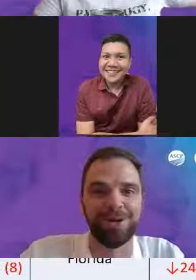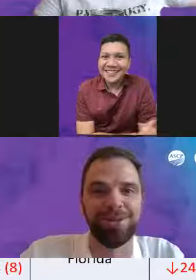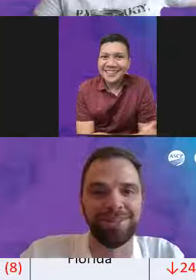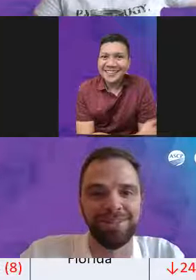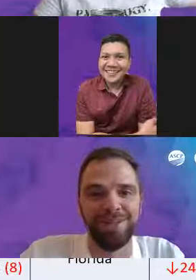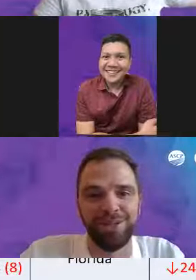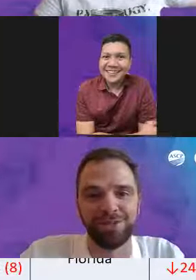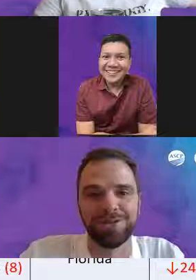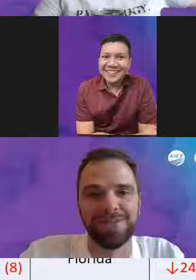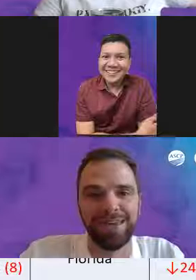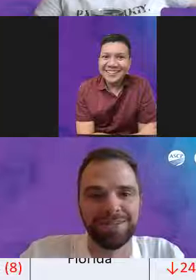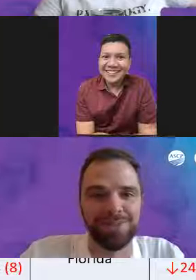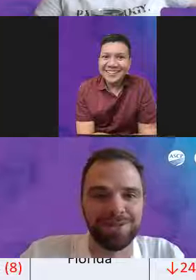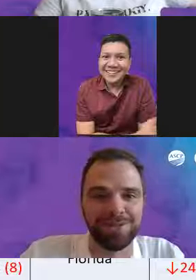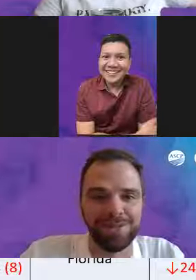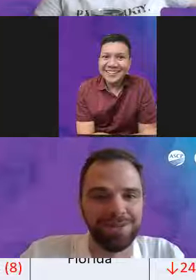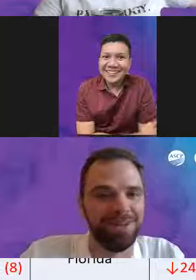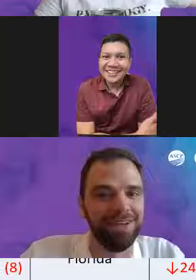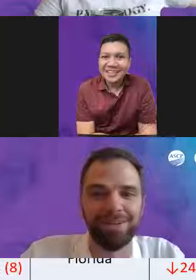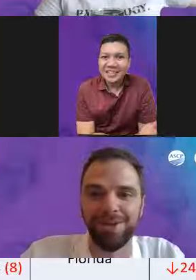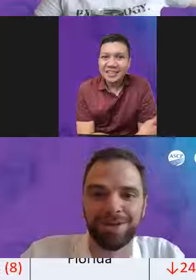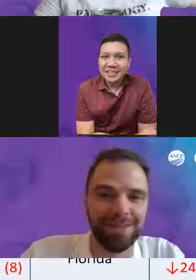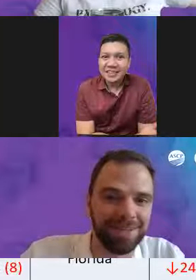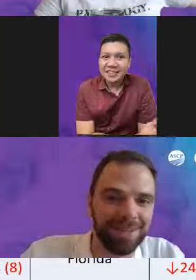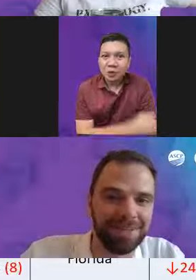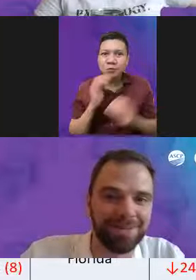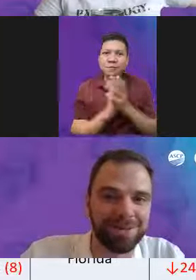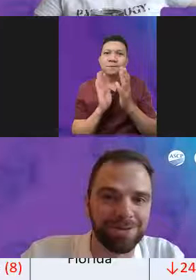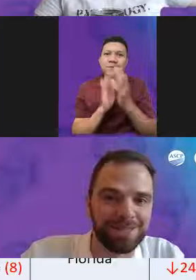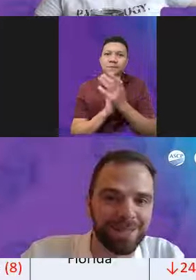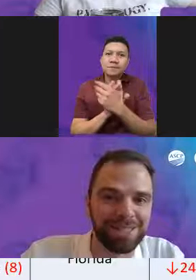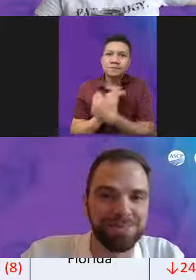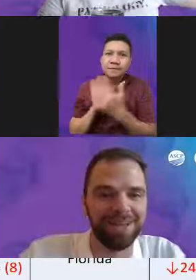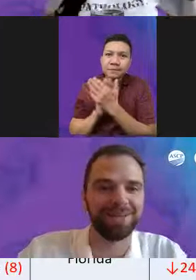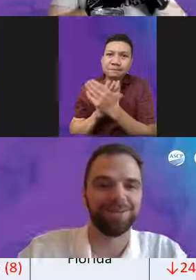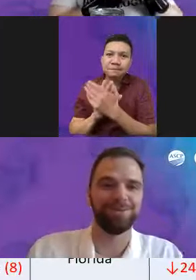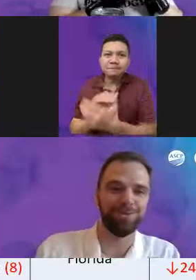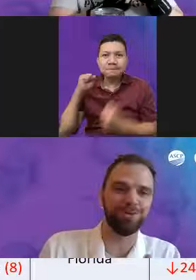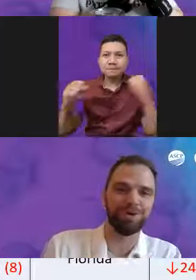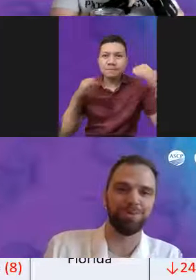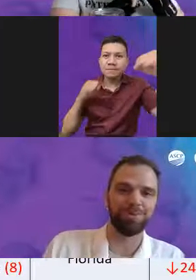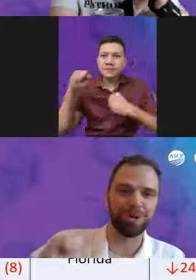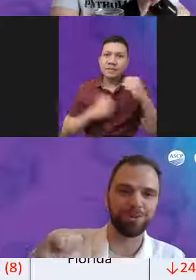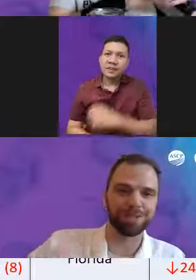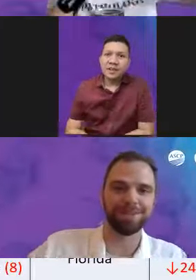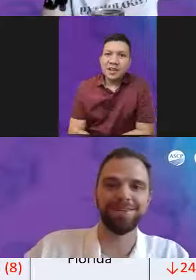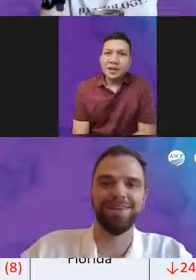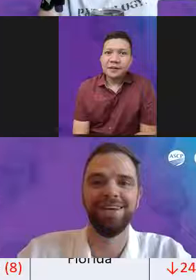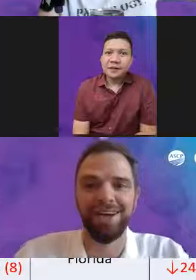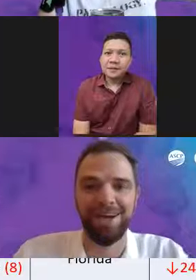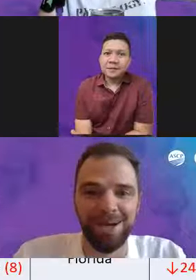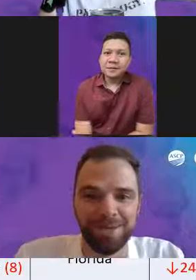and her program at University of Kansas Medical Center. They are killing it. Ooh. They're in the second spot. Go